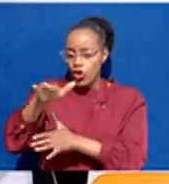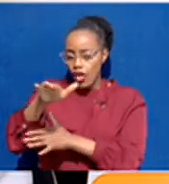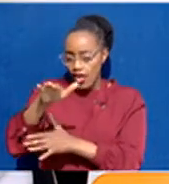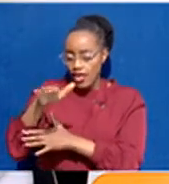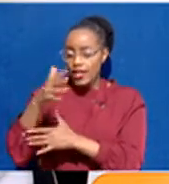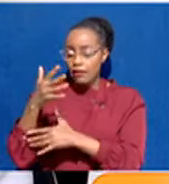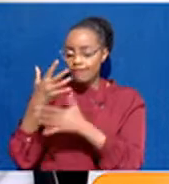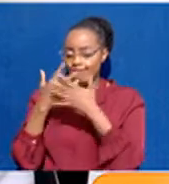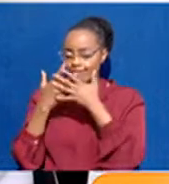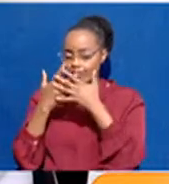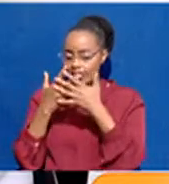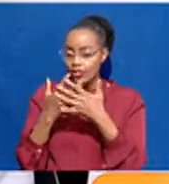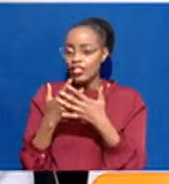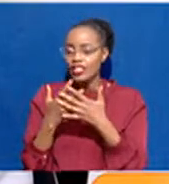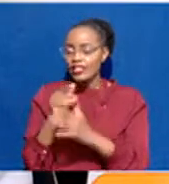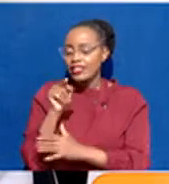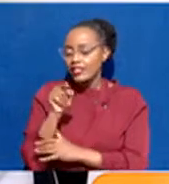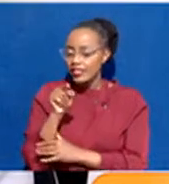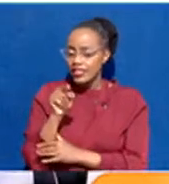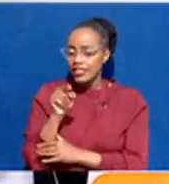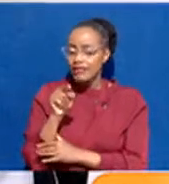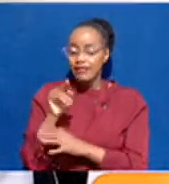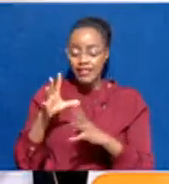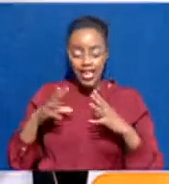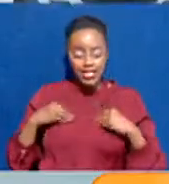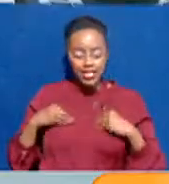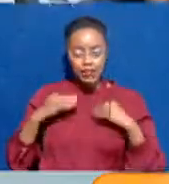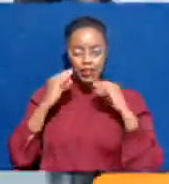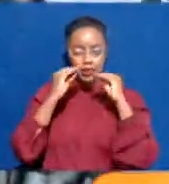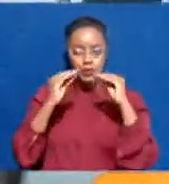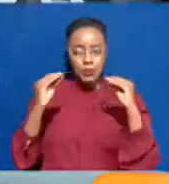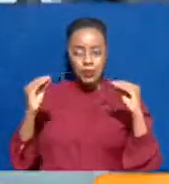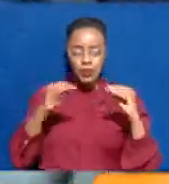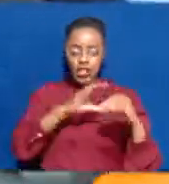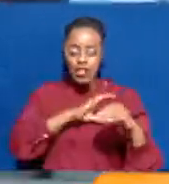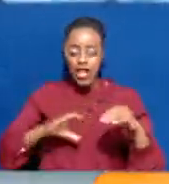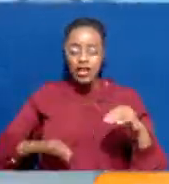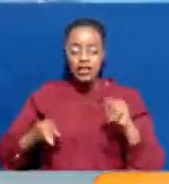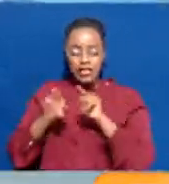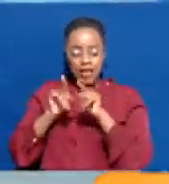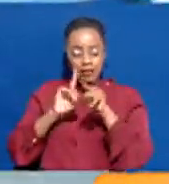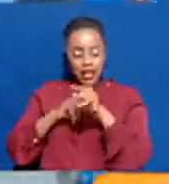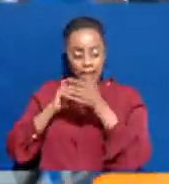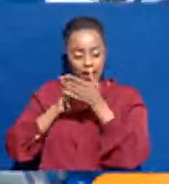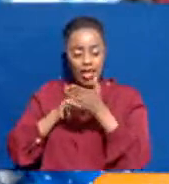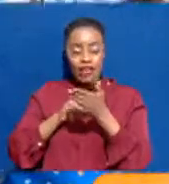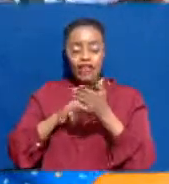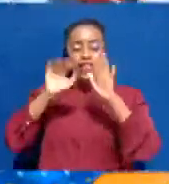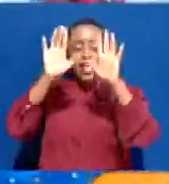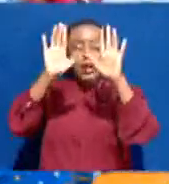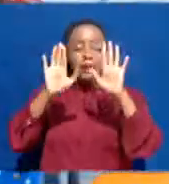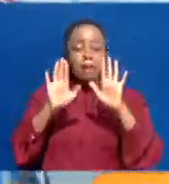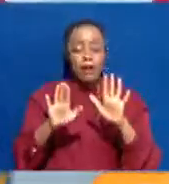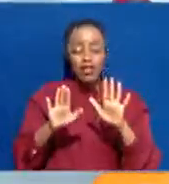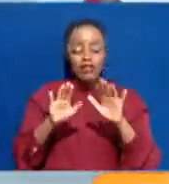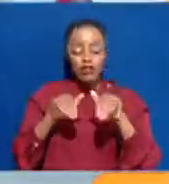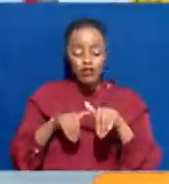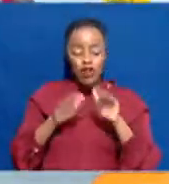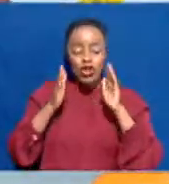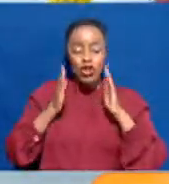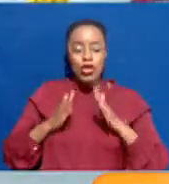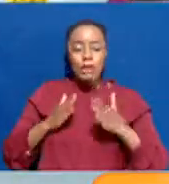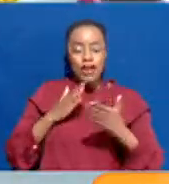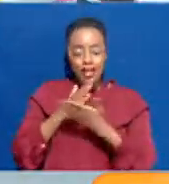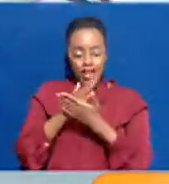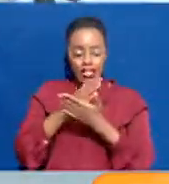remand prison. This is unacceptable. The commission, while emphasizing on the importance of upholding human